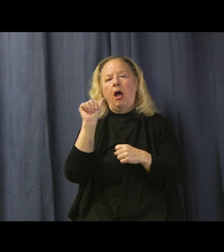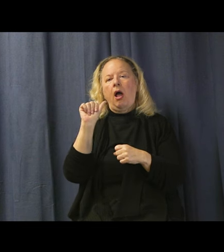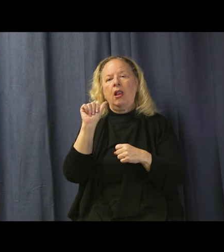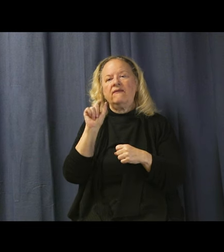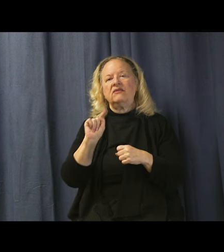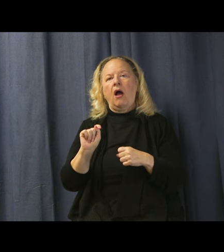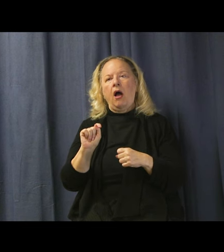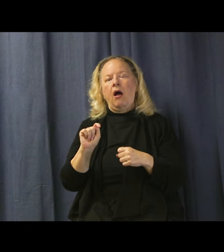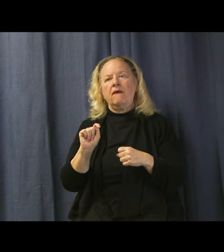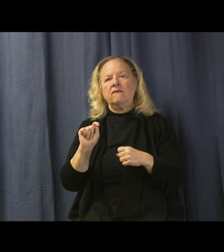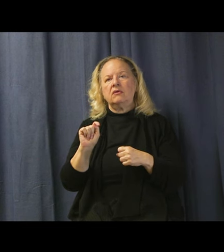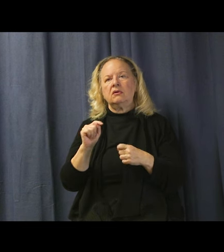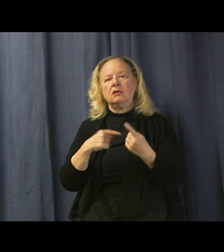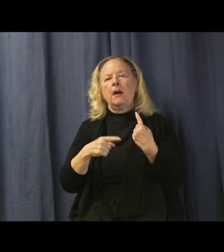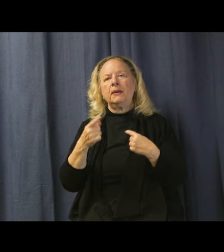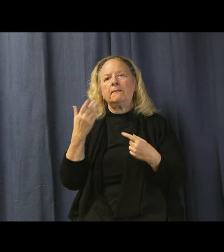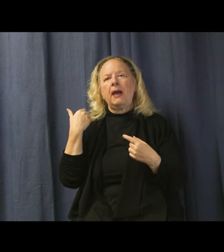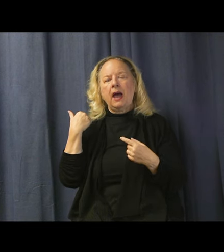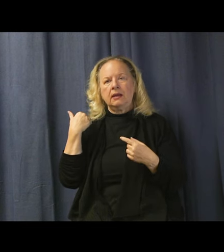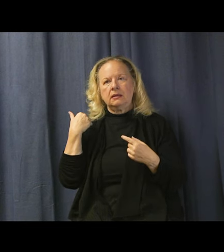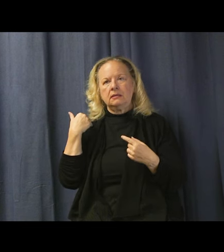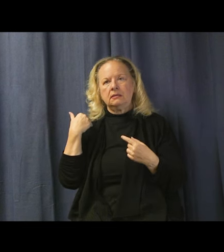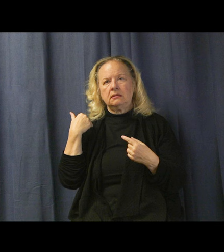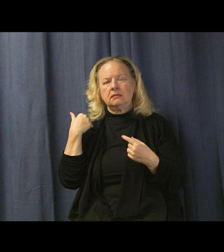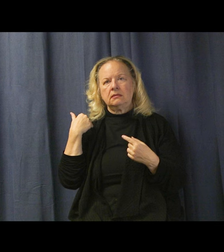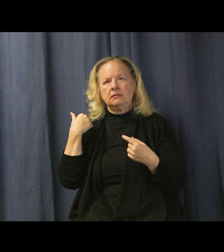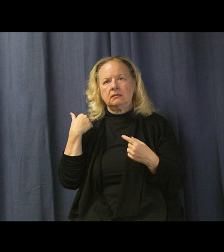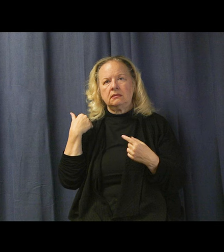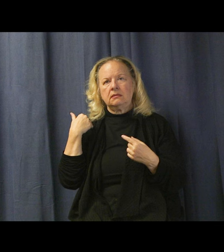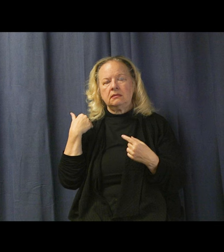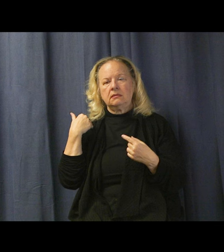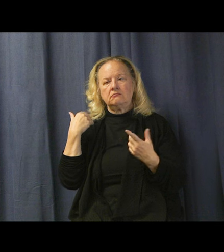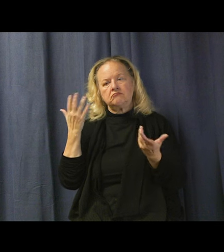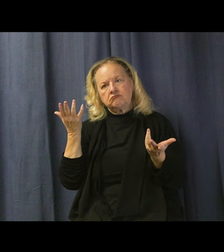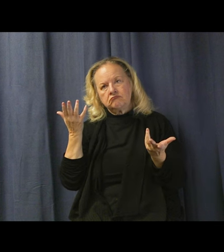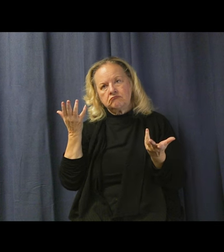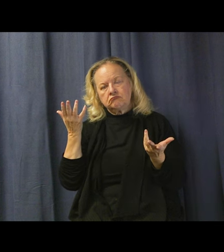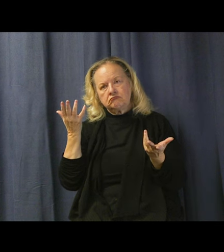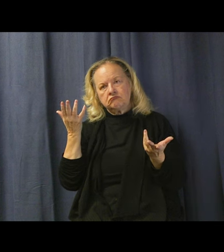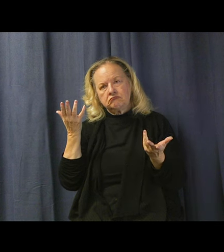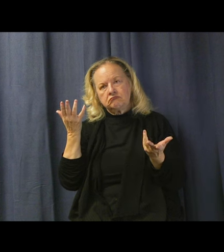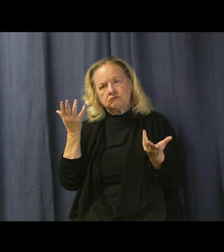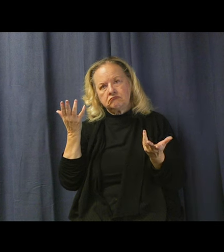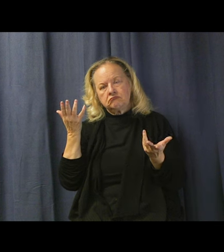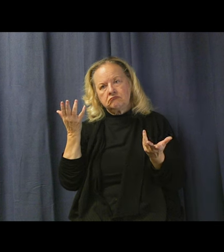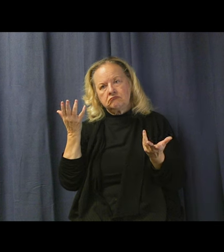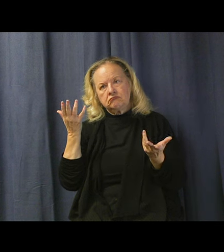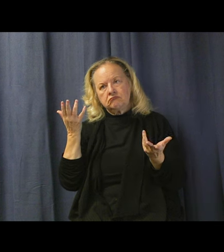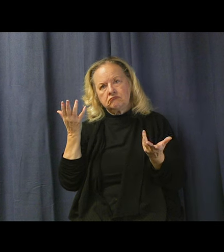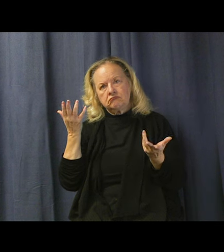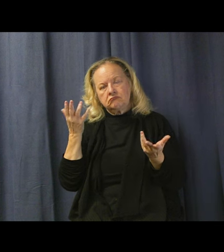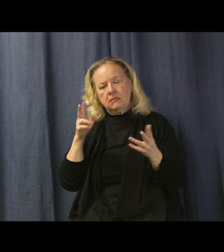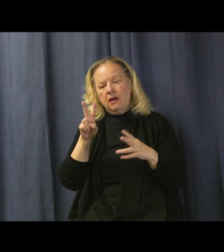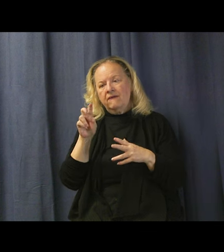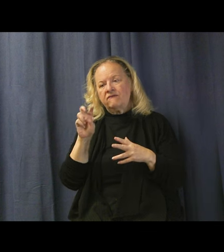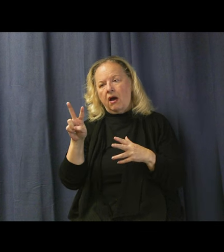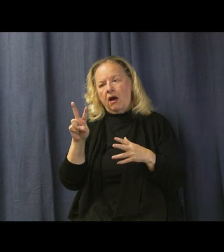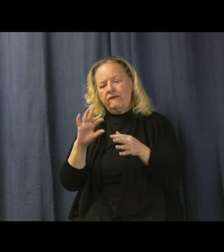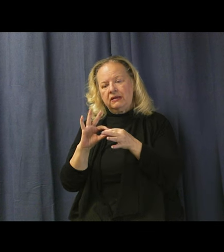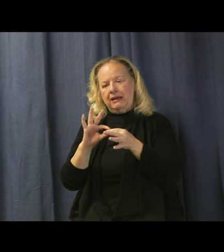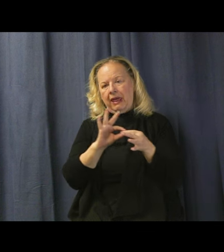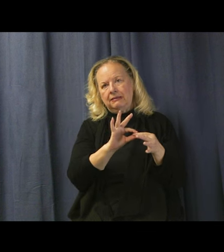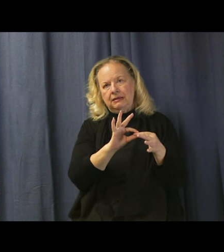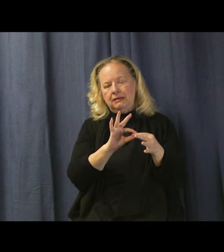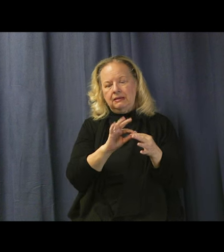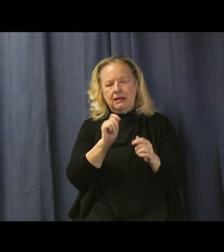Tav coming back. Okay, well, guess what? It's got the Vav connected. The Vav